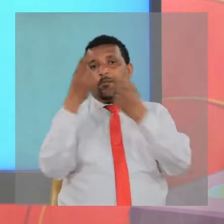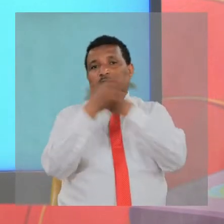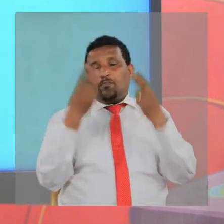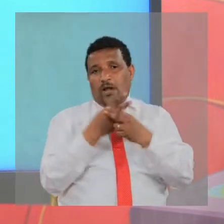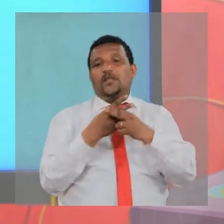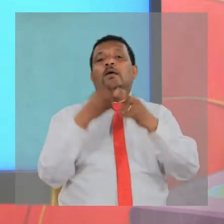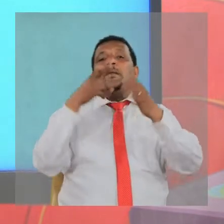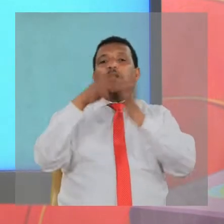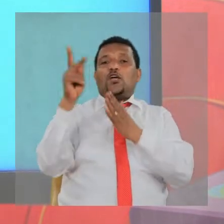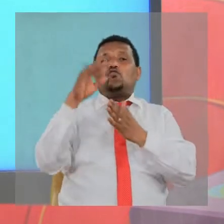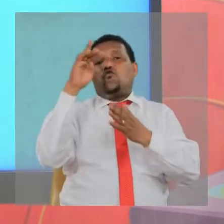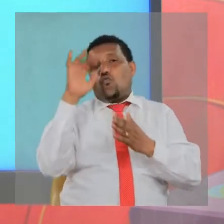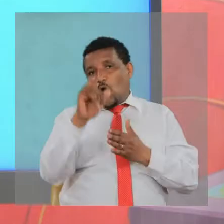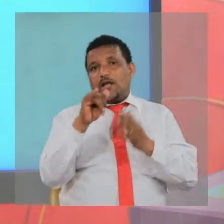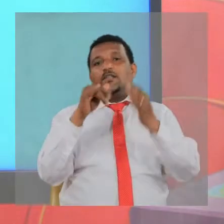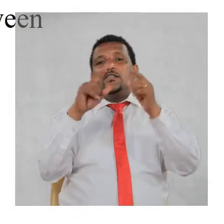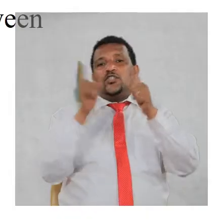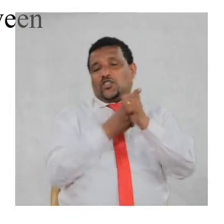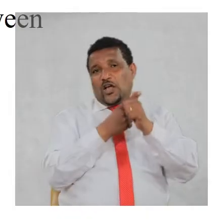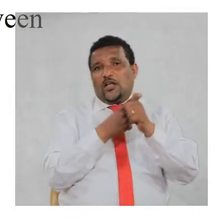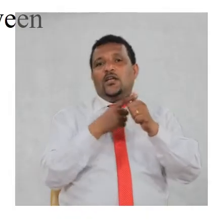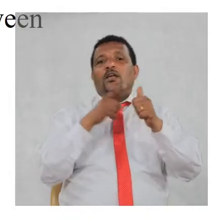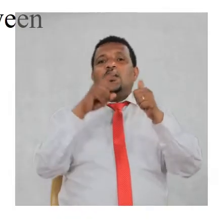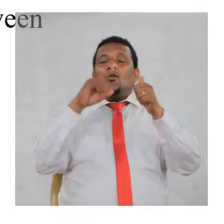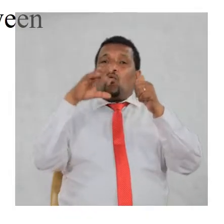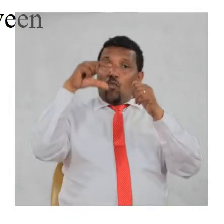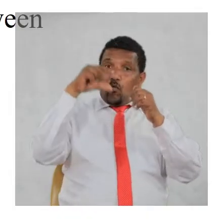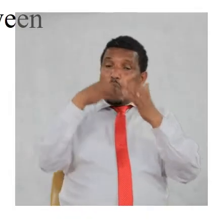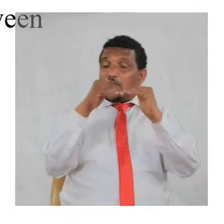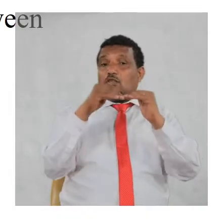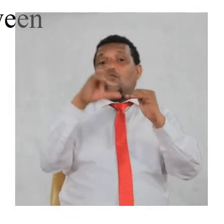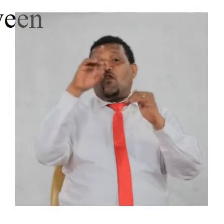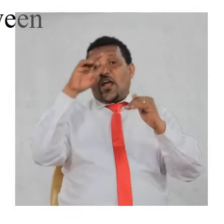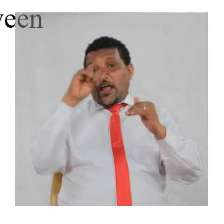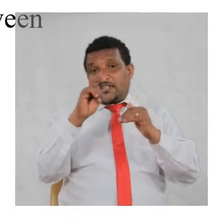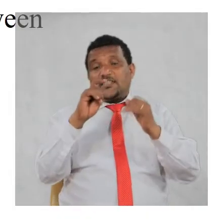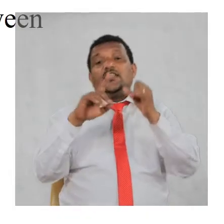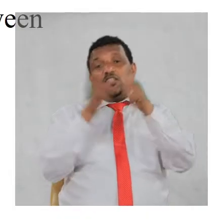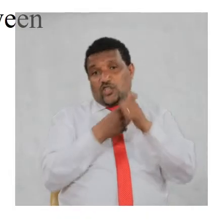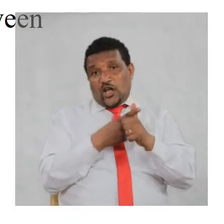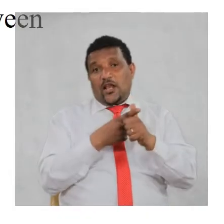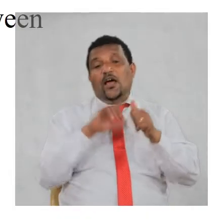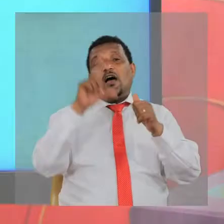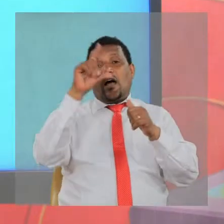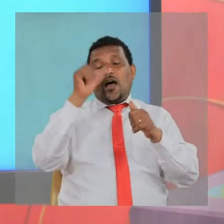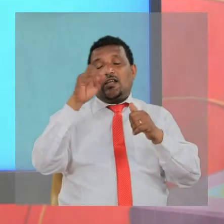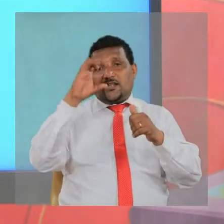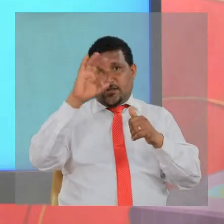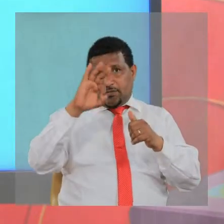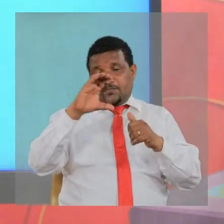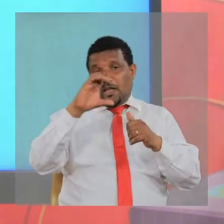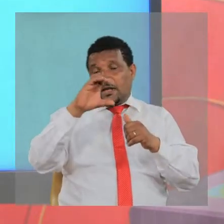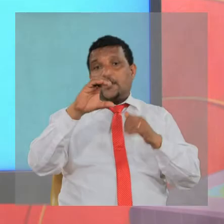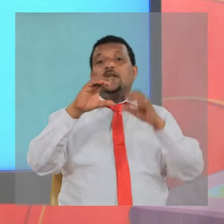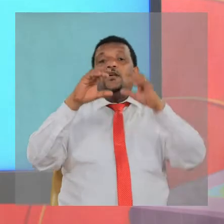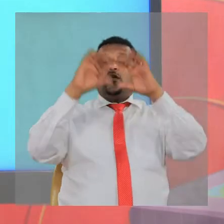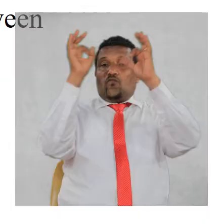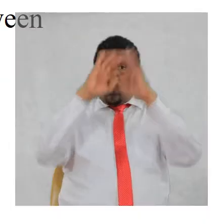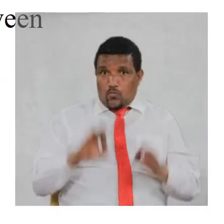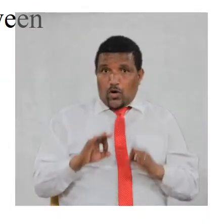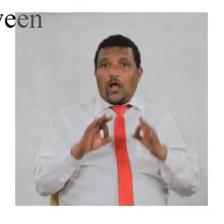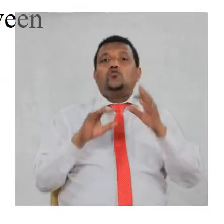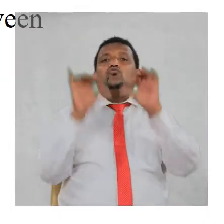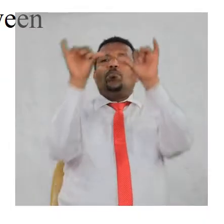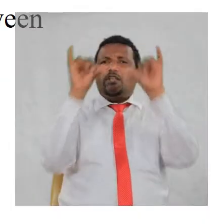Y initial divided by quantity of X initial. The arc cross price elasticity of demand formula is used to measure cross